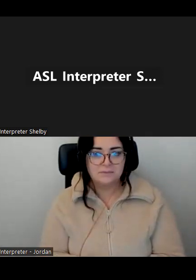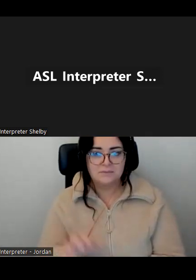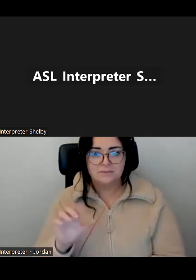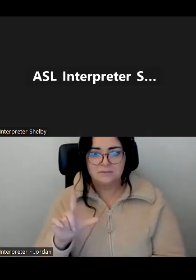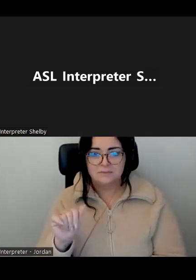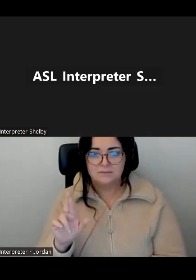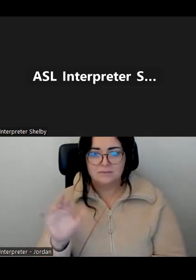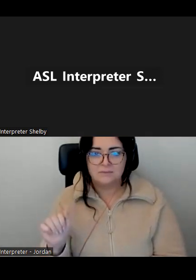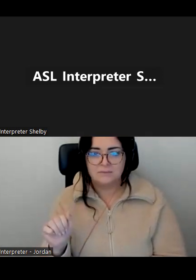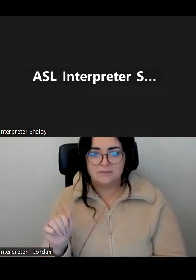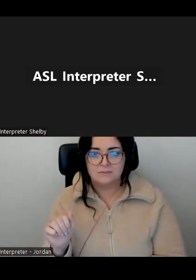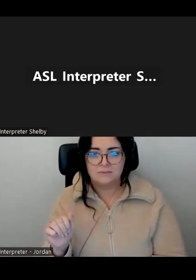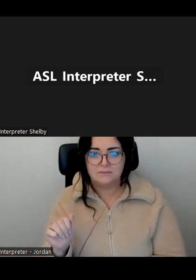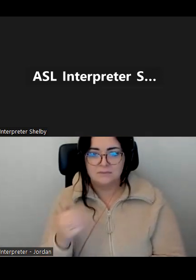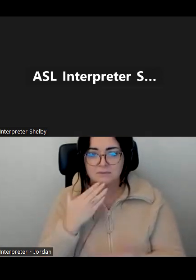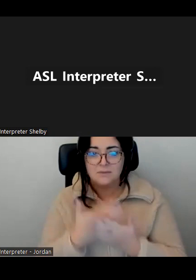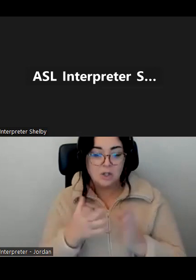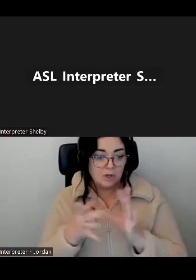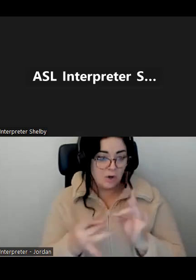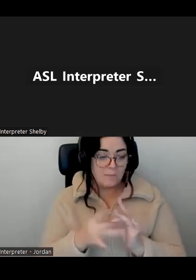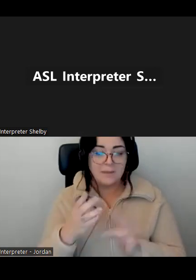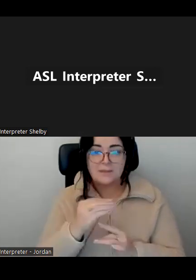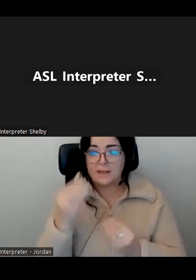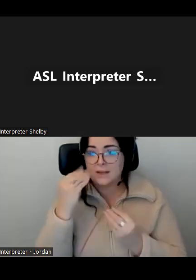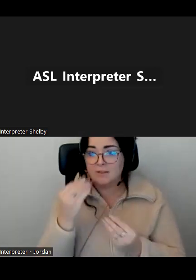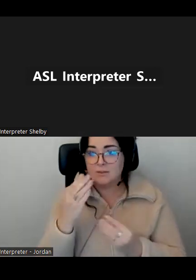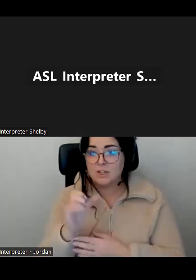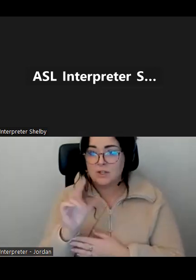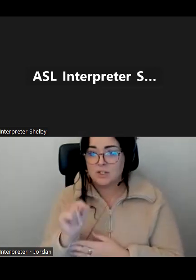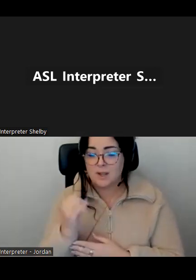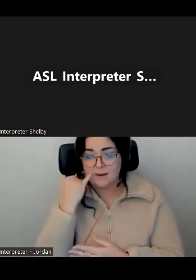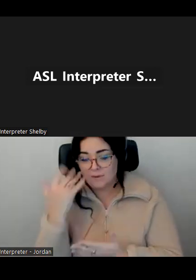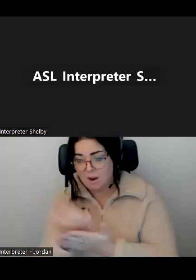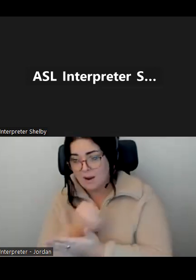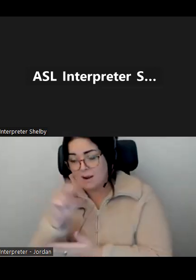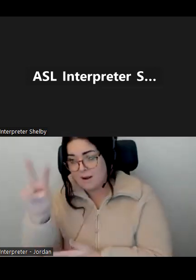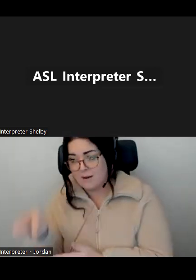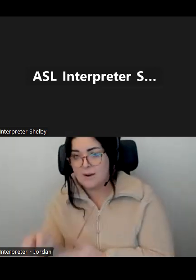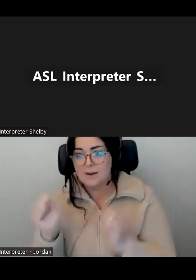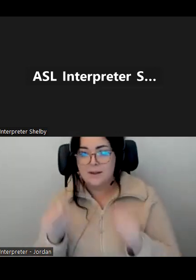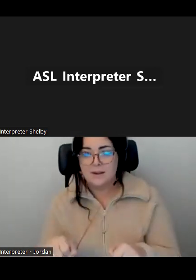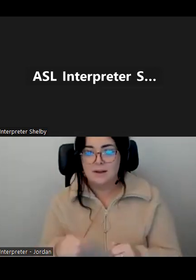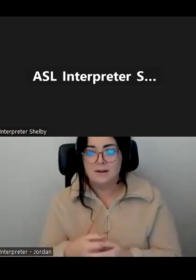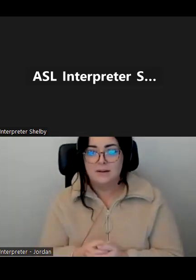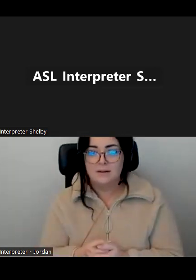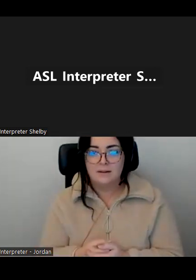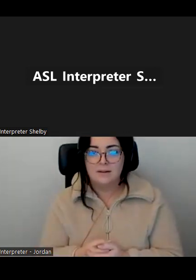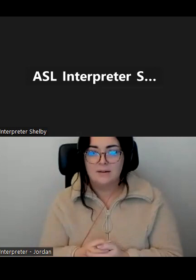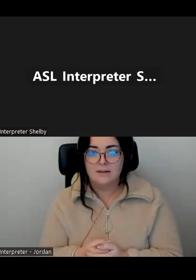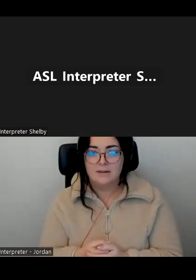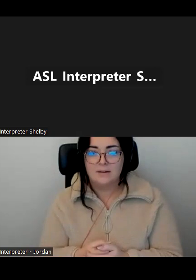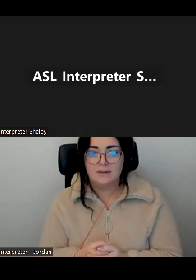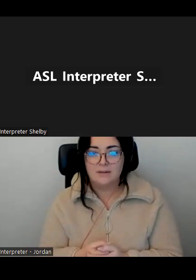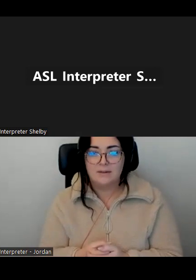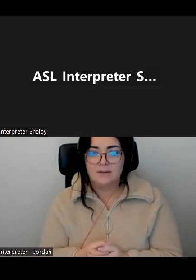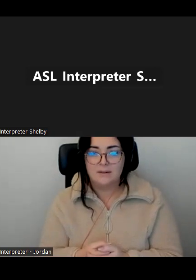great comments and information in the chat. If you get a chance to read down, if folks want to get a chance